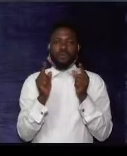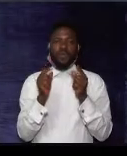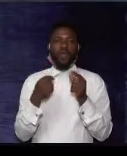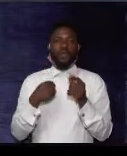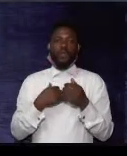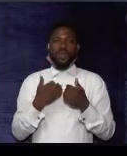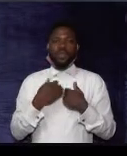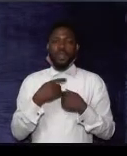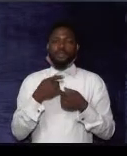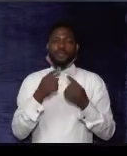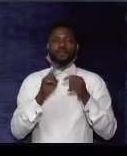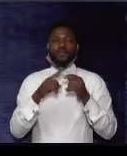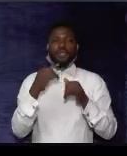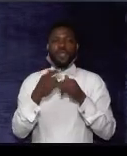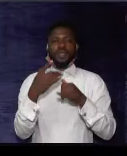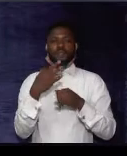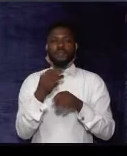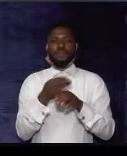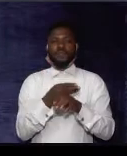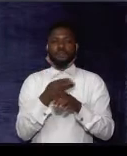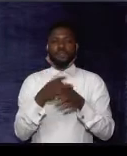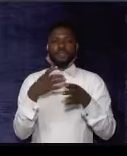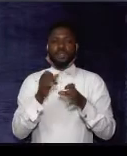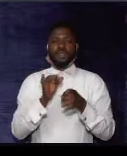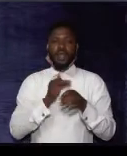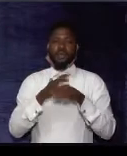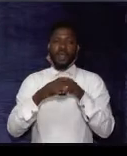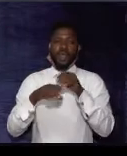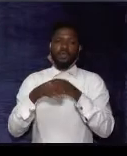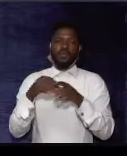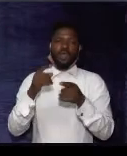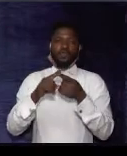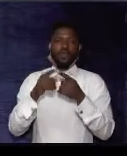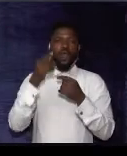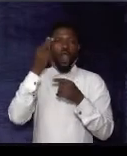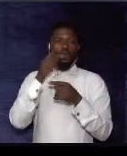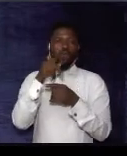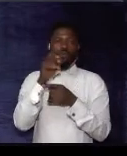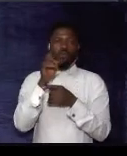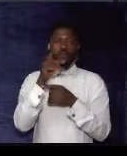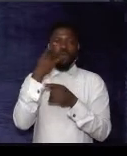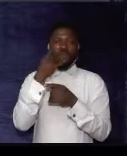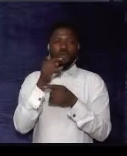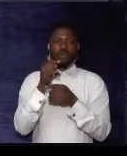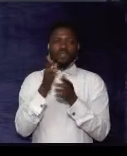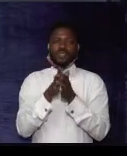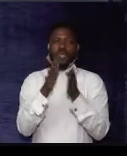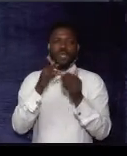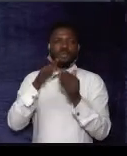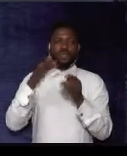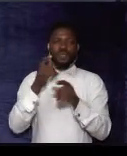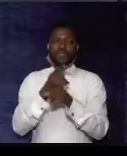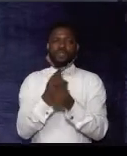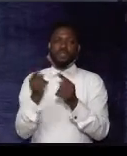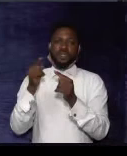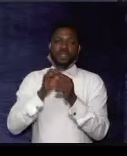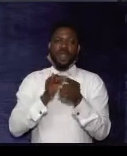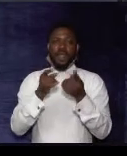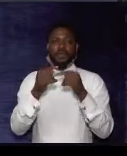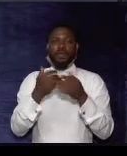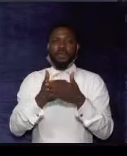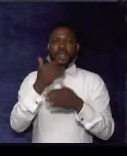Alrighty then, we have indeed come to the end of the mathematics class. I will now hand you over to Uncle Popo for the general studies lesson.